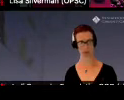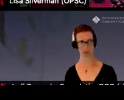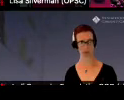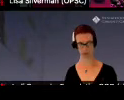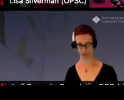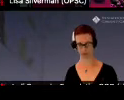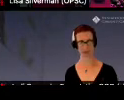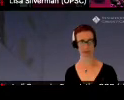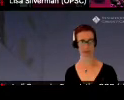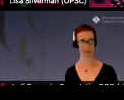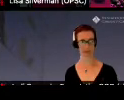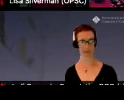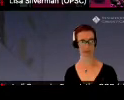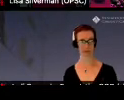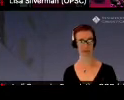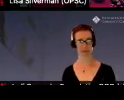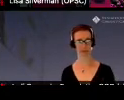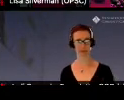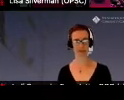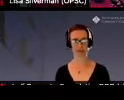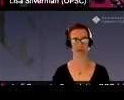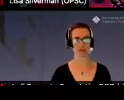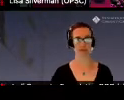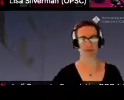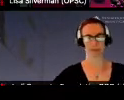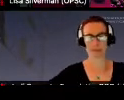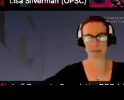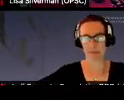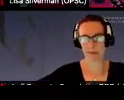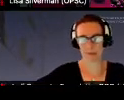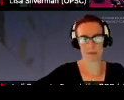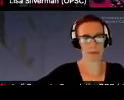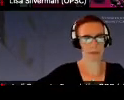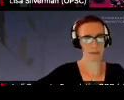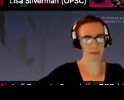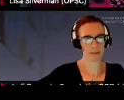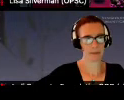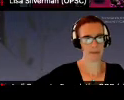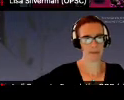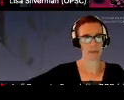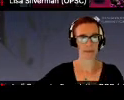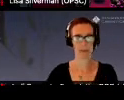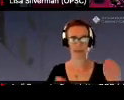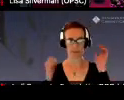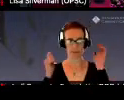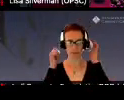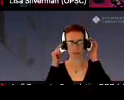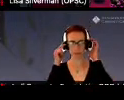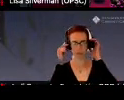where everybody is from. So if you could please take a moment to answer that question.